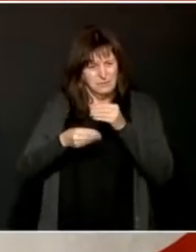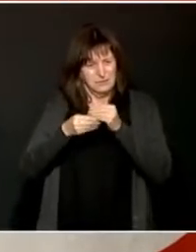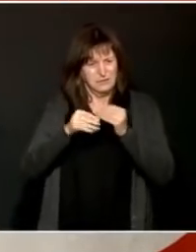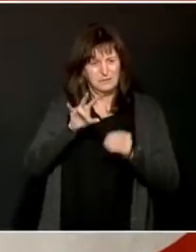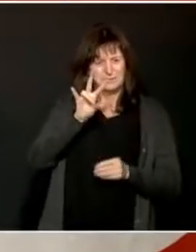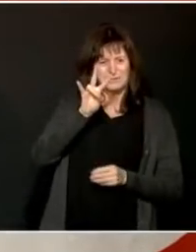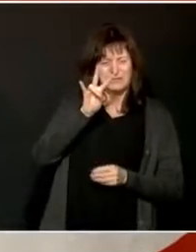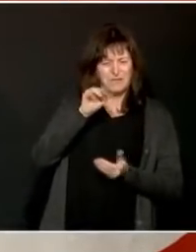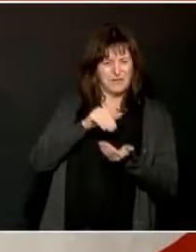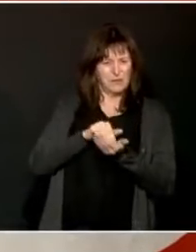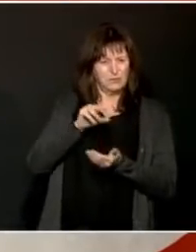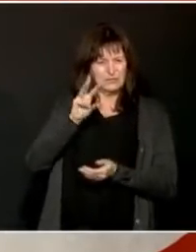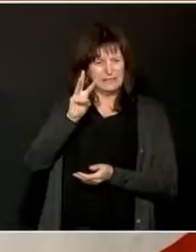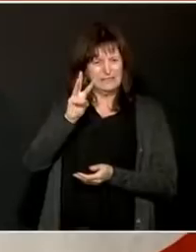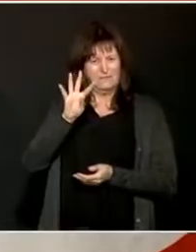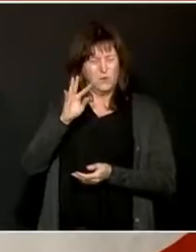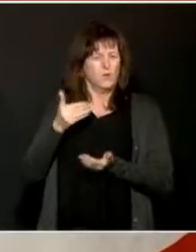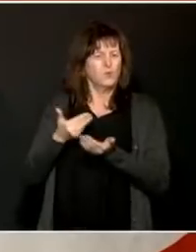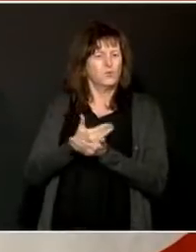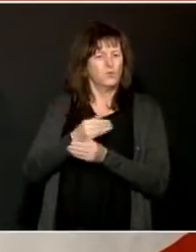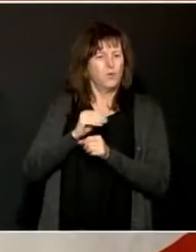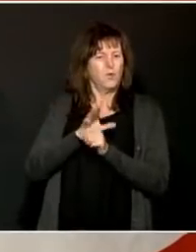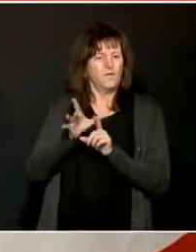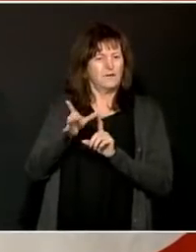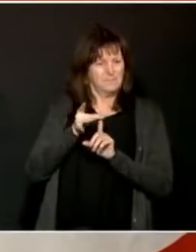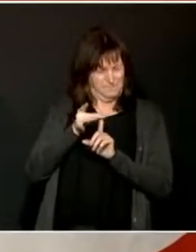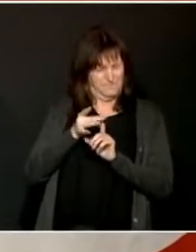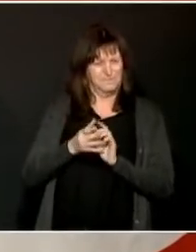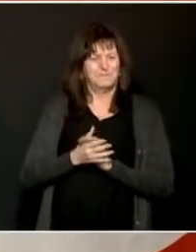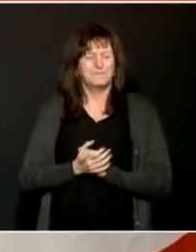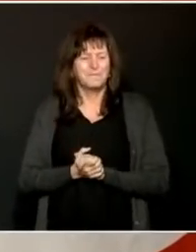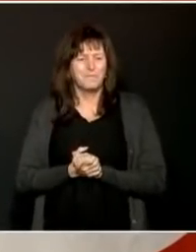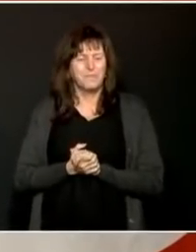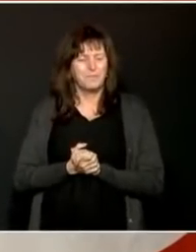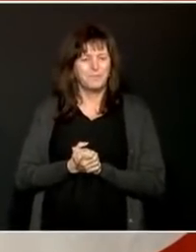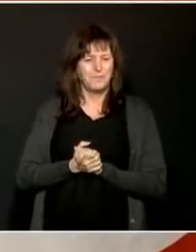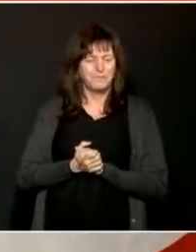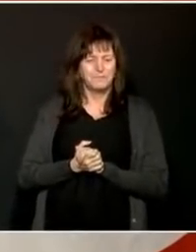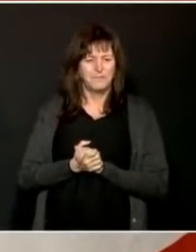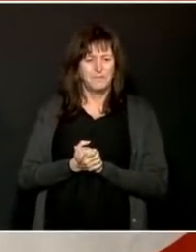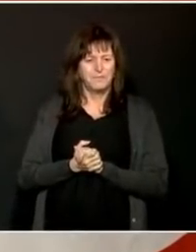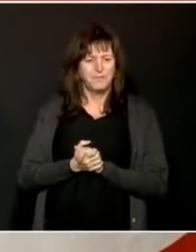7,064 cases of COVID-19. That's